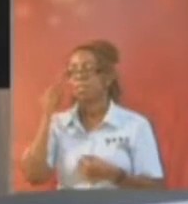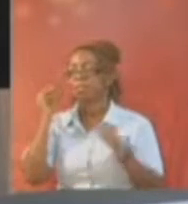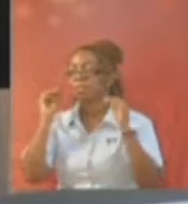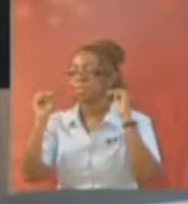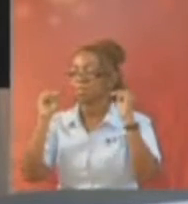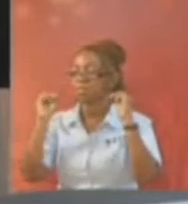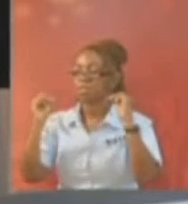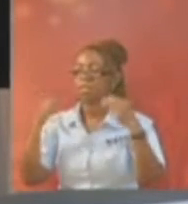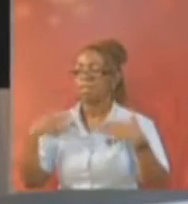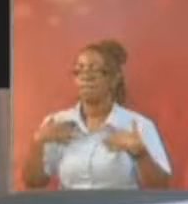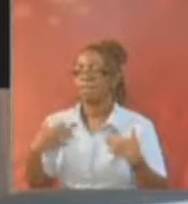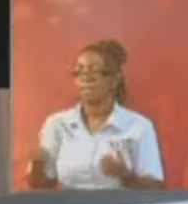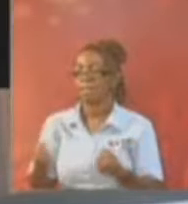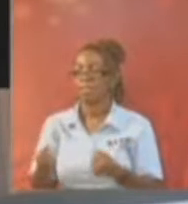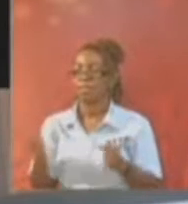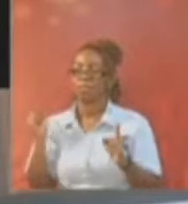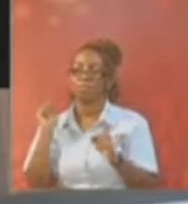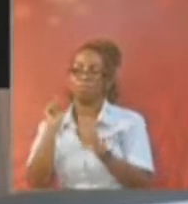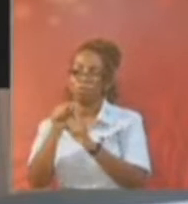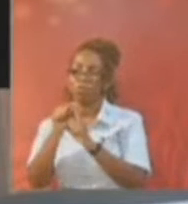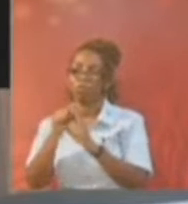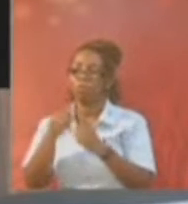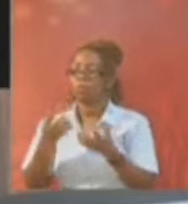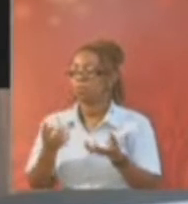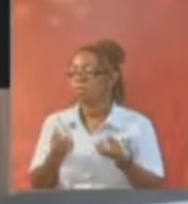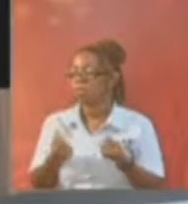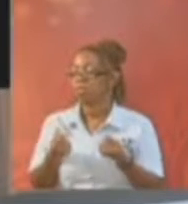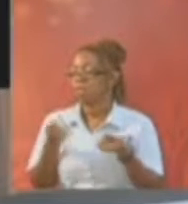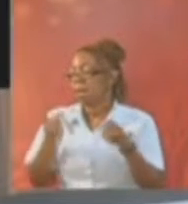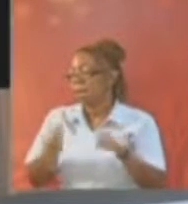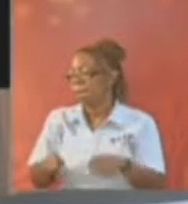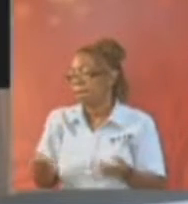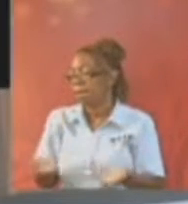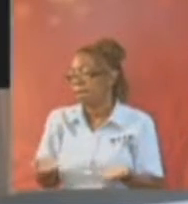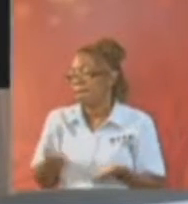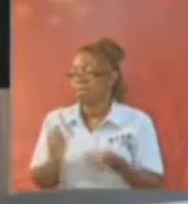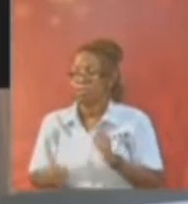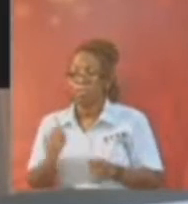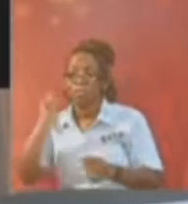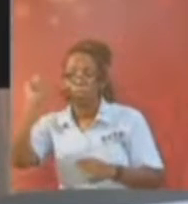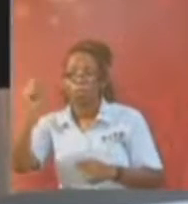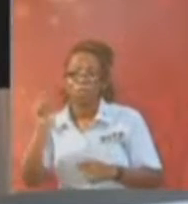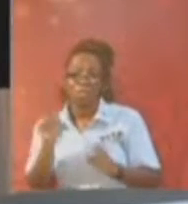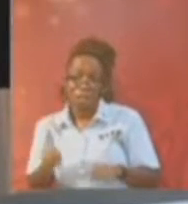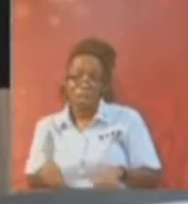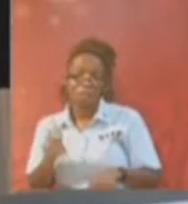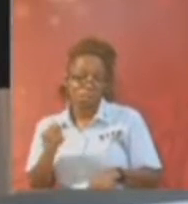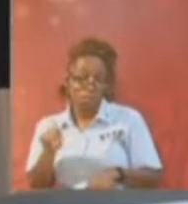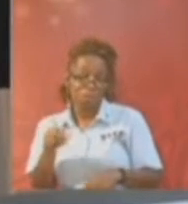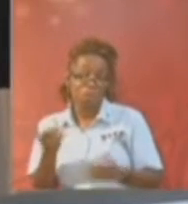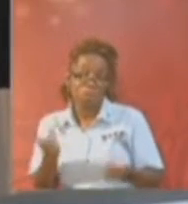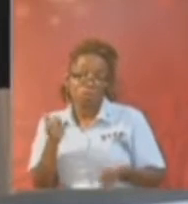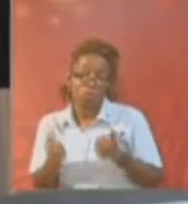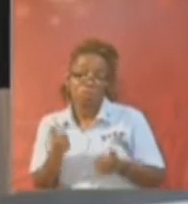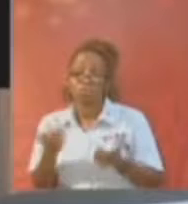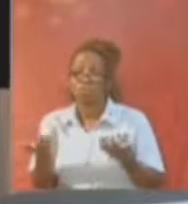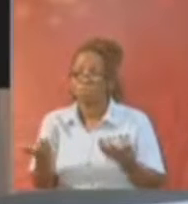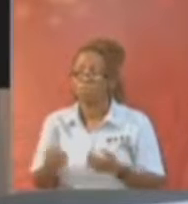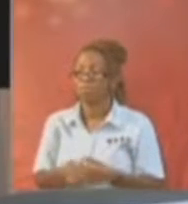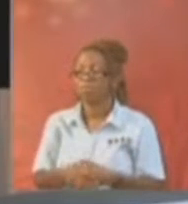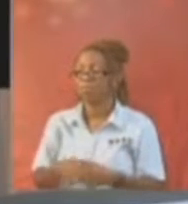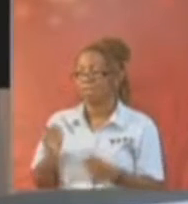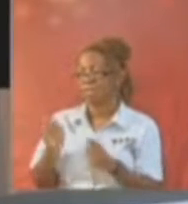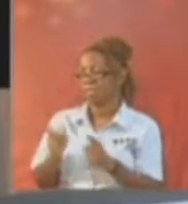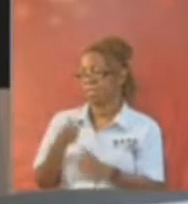Dr. Hines, the WHO, I understand, does not approve vaccines. It is agencies such as the